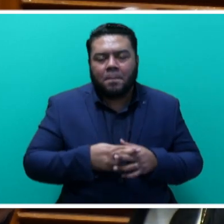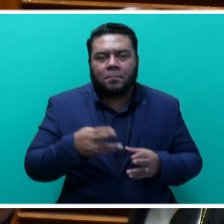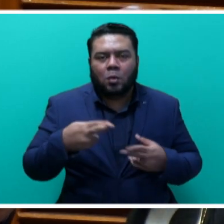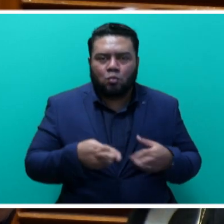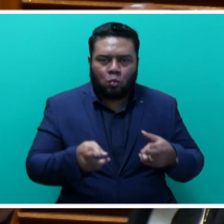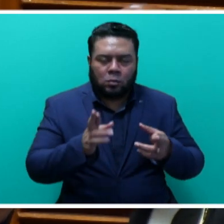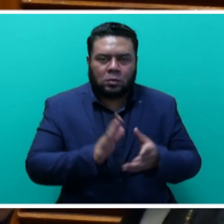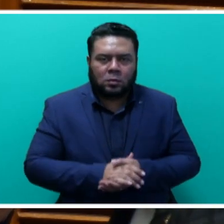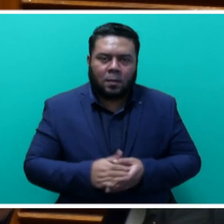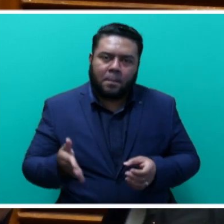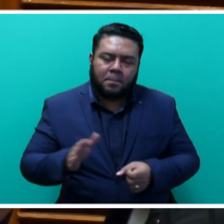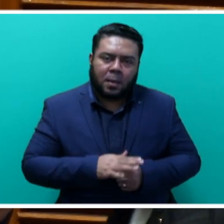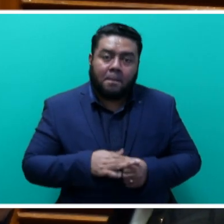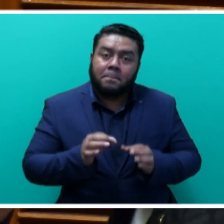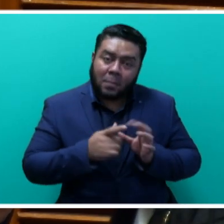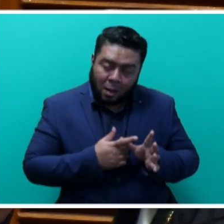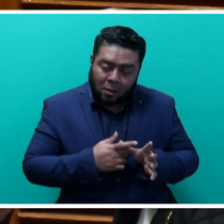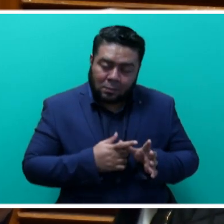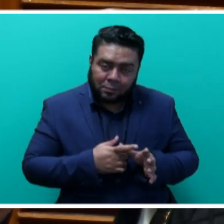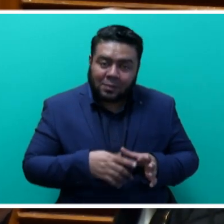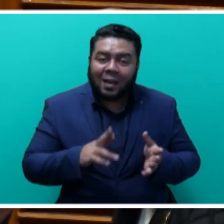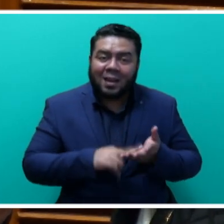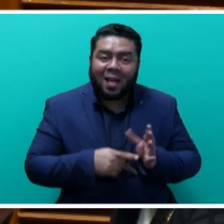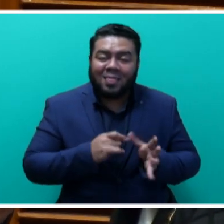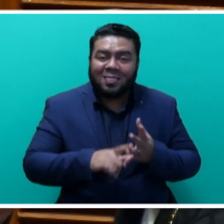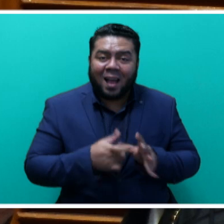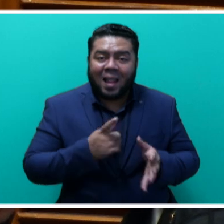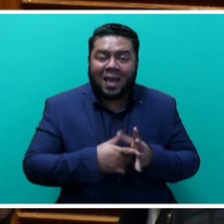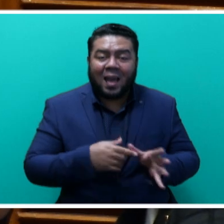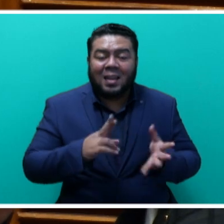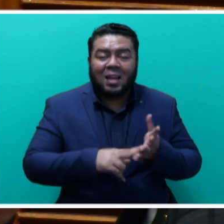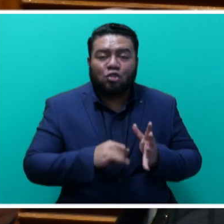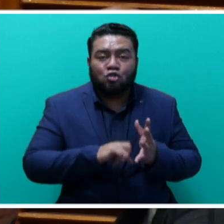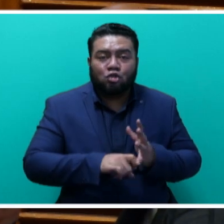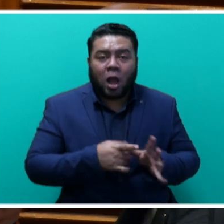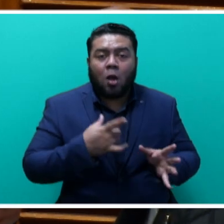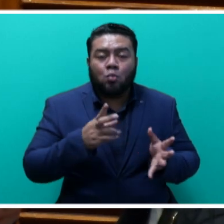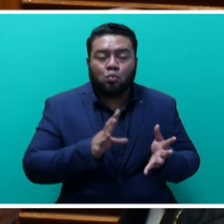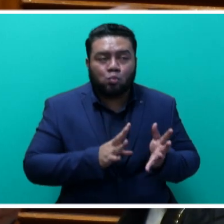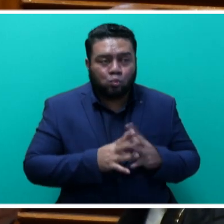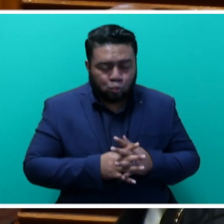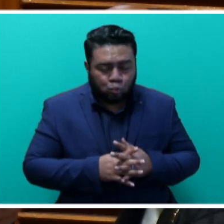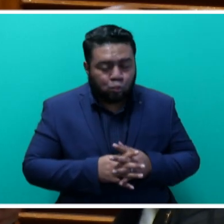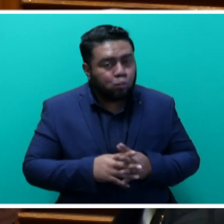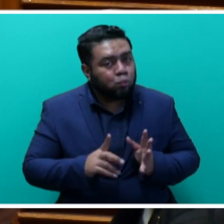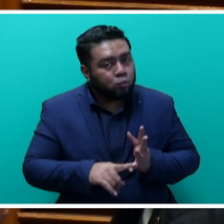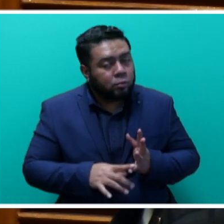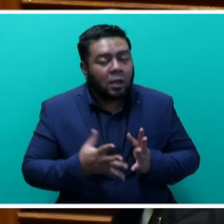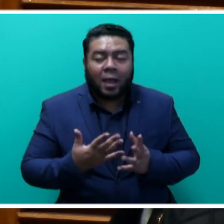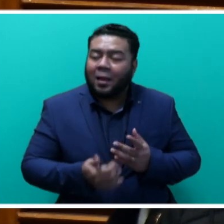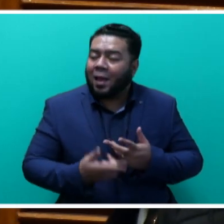constructed, covering the highlands of Mba, Inandala, Ratalevu, Nandrau, Natawa, Nabunitawa, and